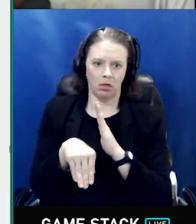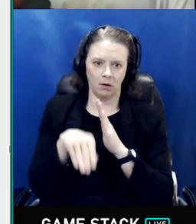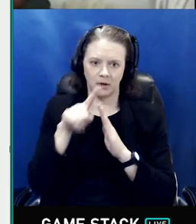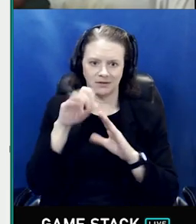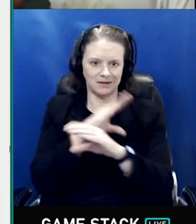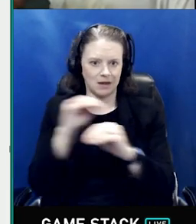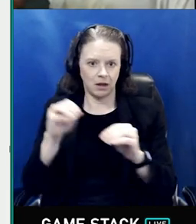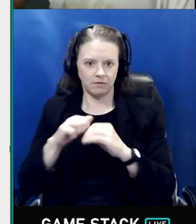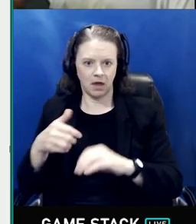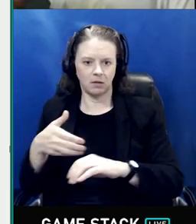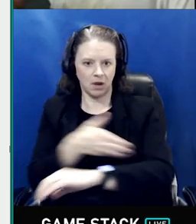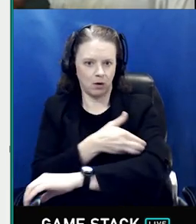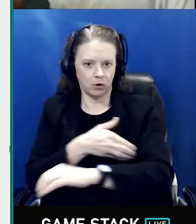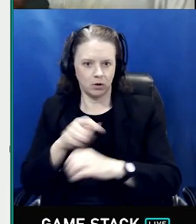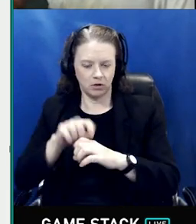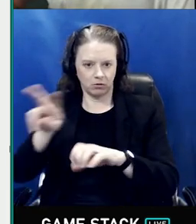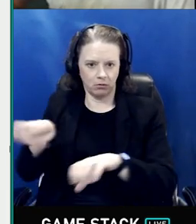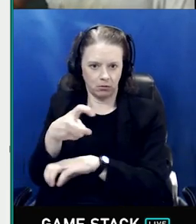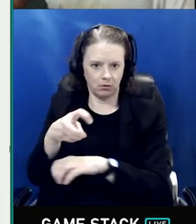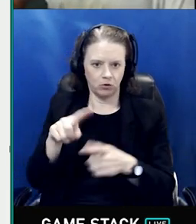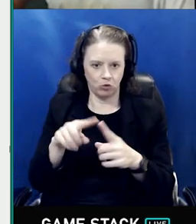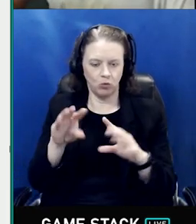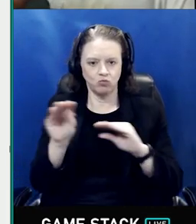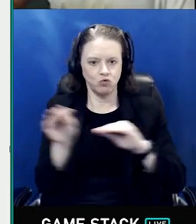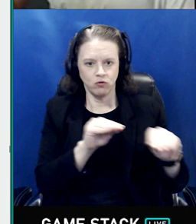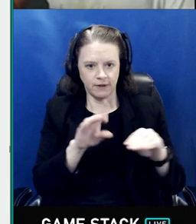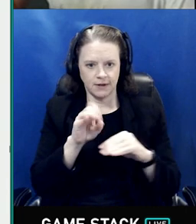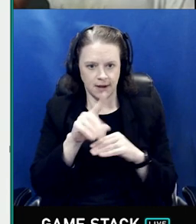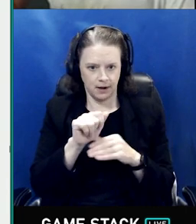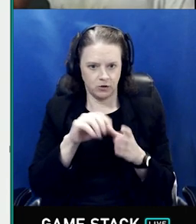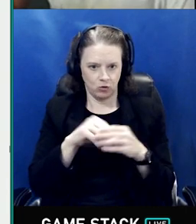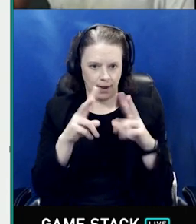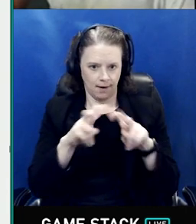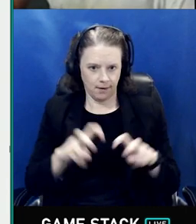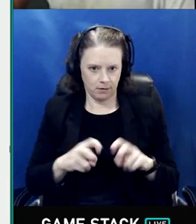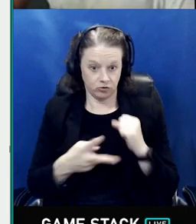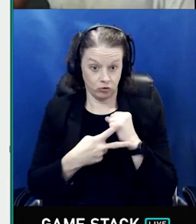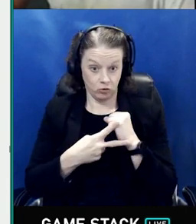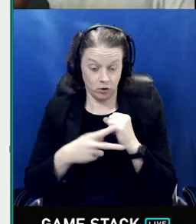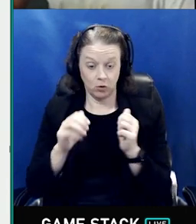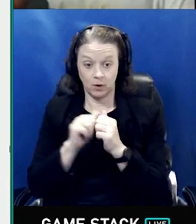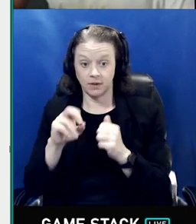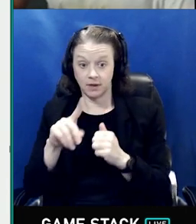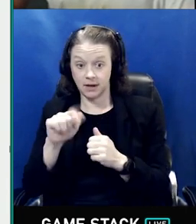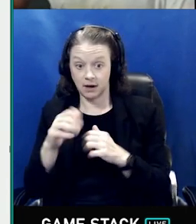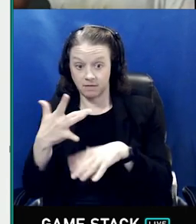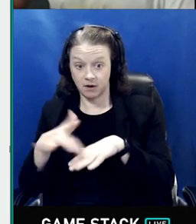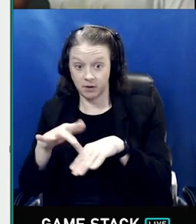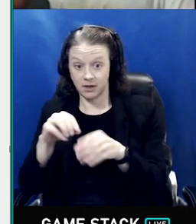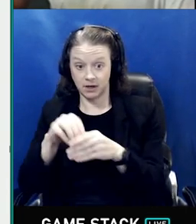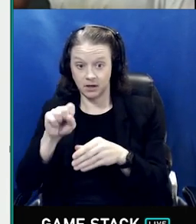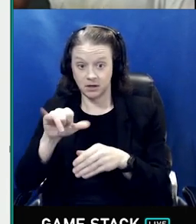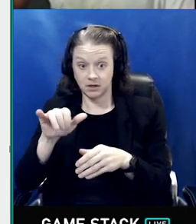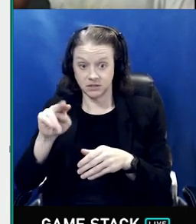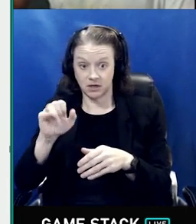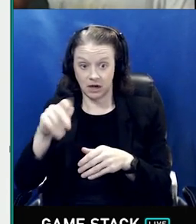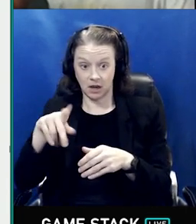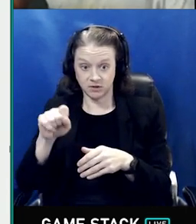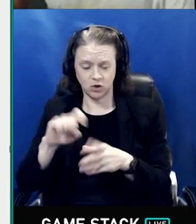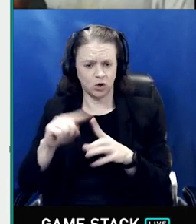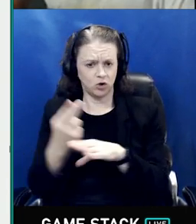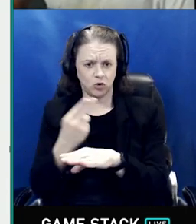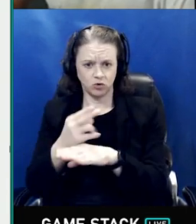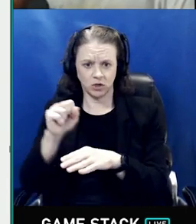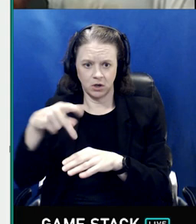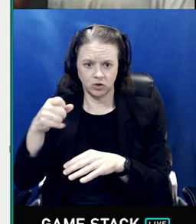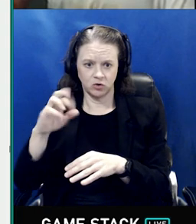data over into the analytical store. Now, with this data available in Synapse, you can query it using either the Spark or SQL runtimes. And